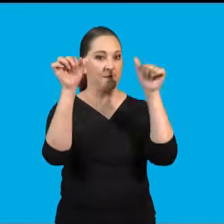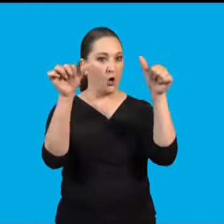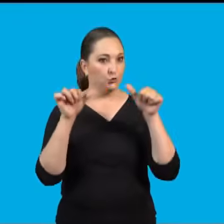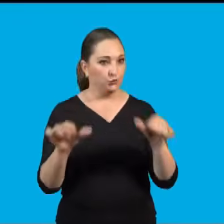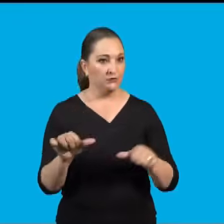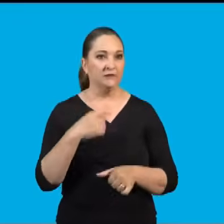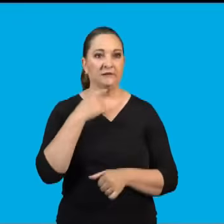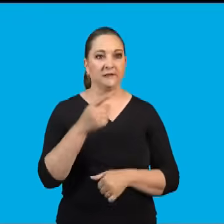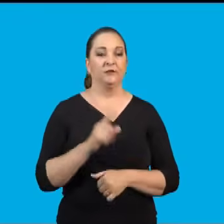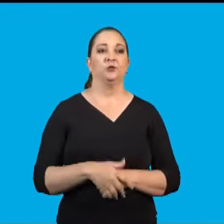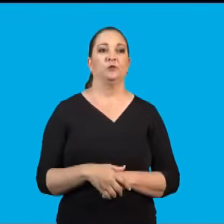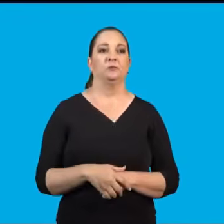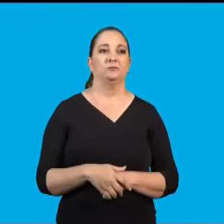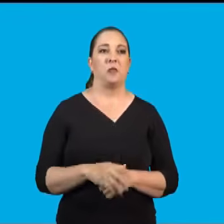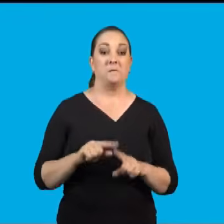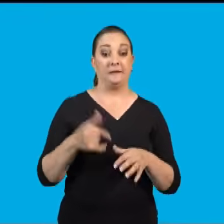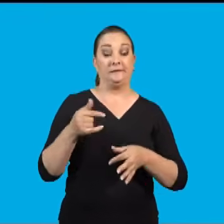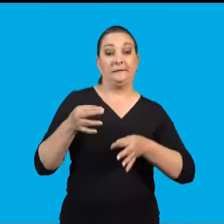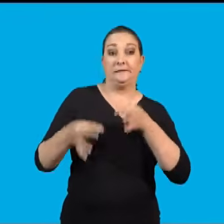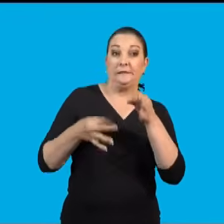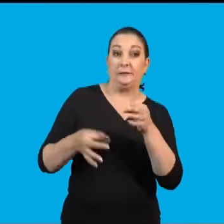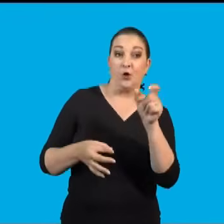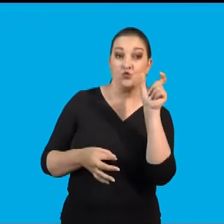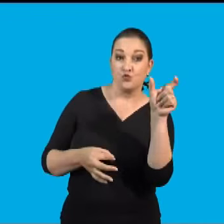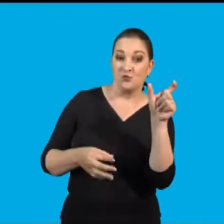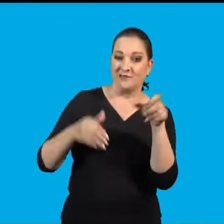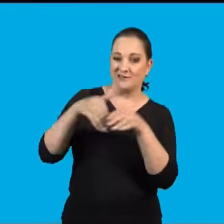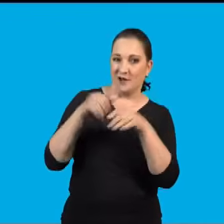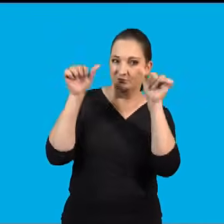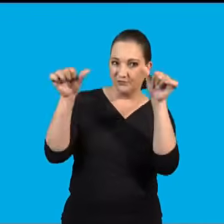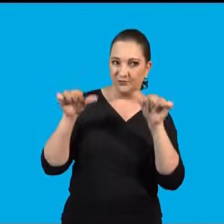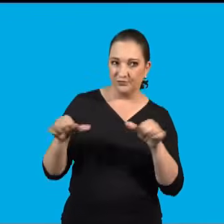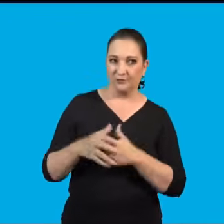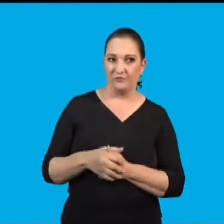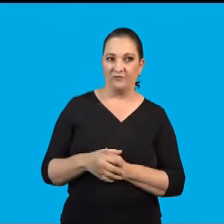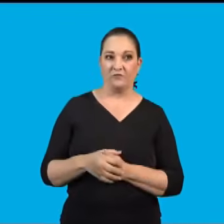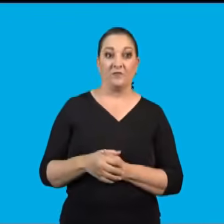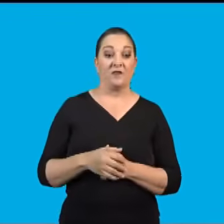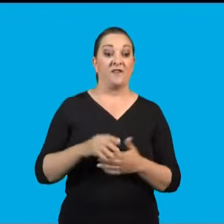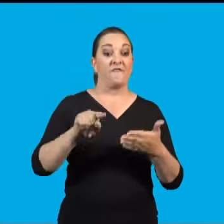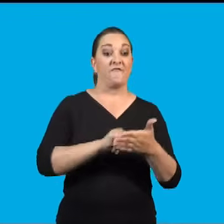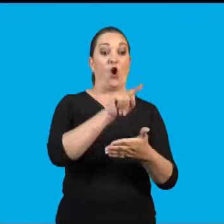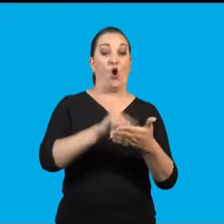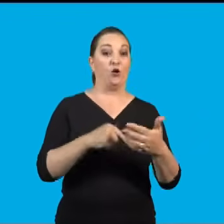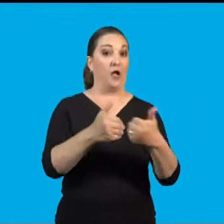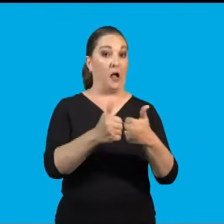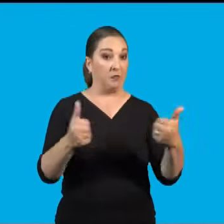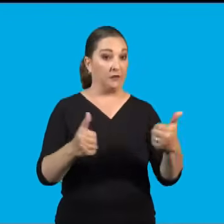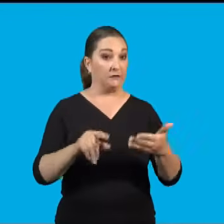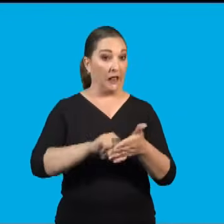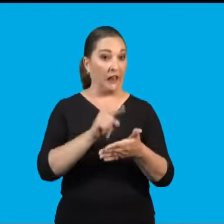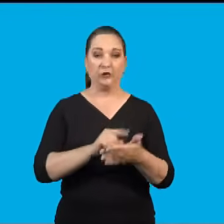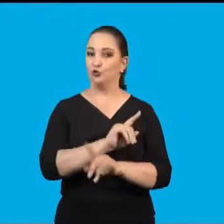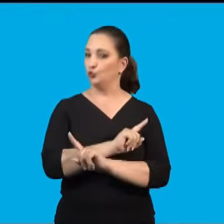look at the poster. It says, explain what is implied by the words in the poster. Don't vote in apartheid